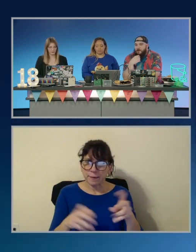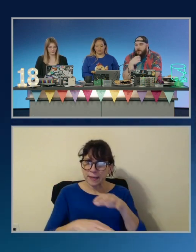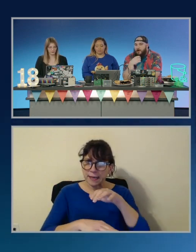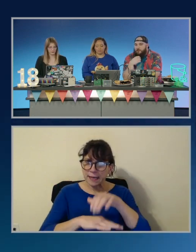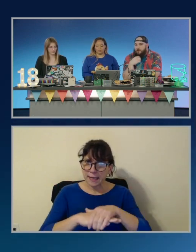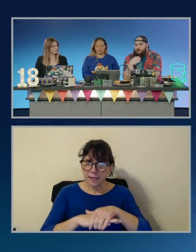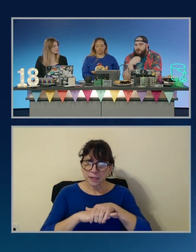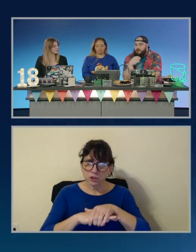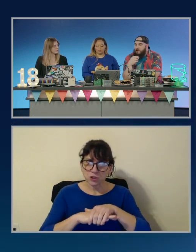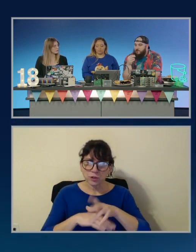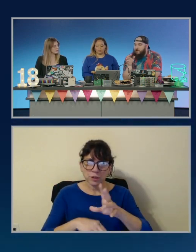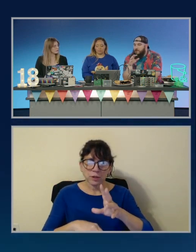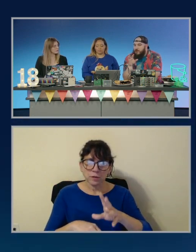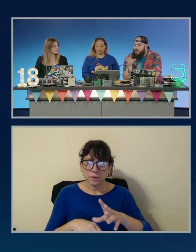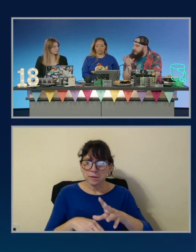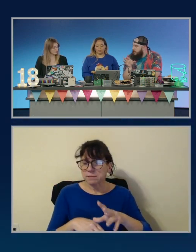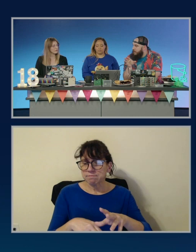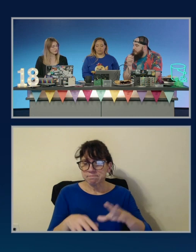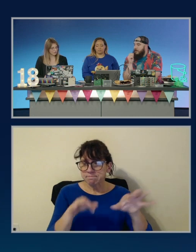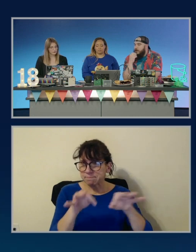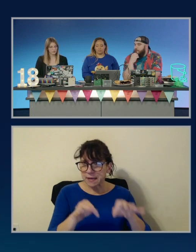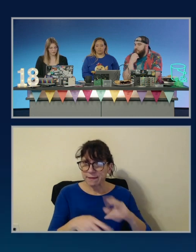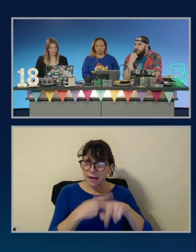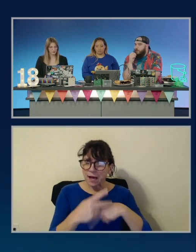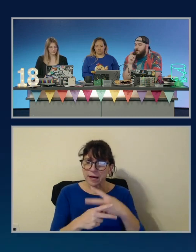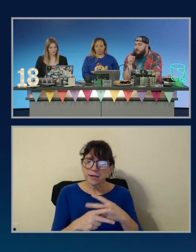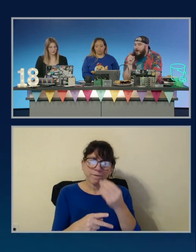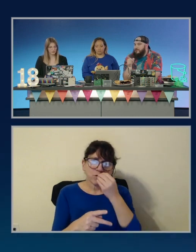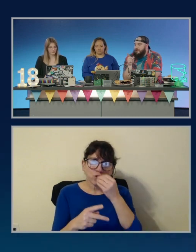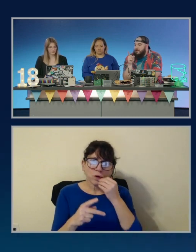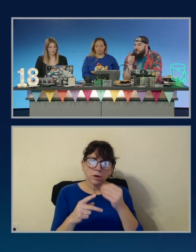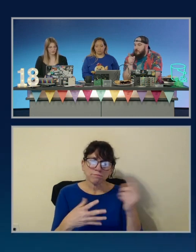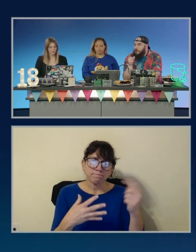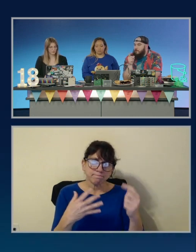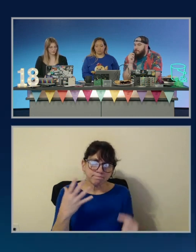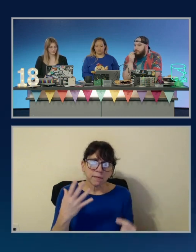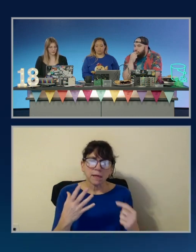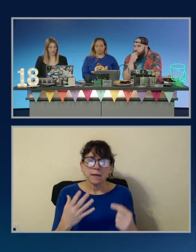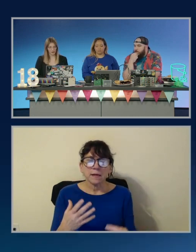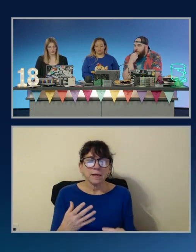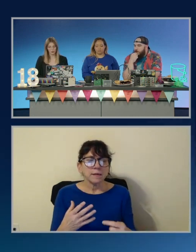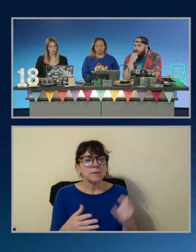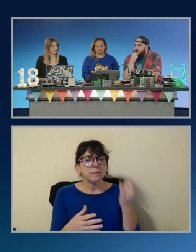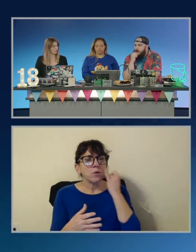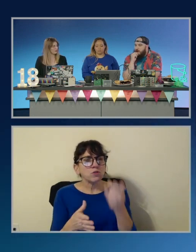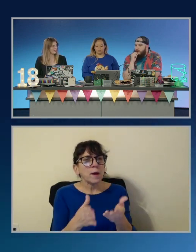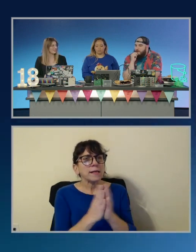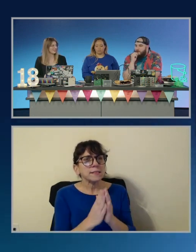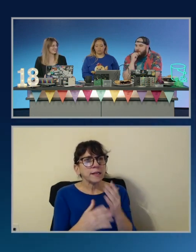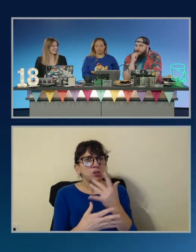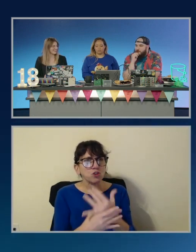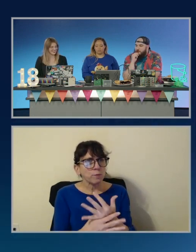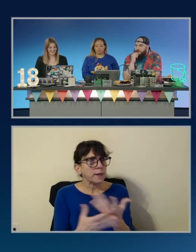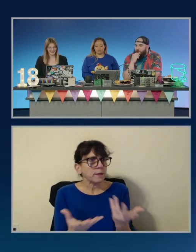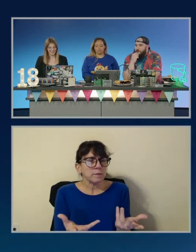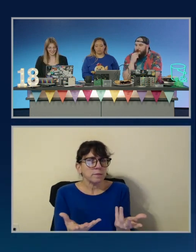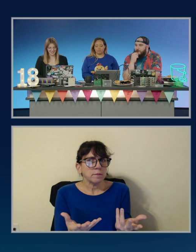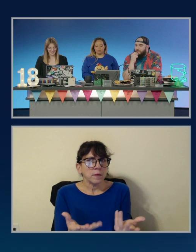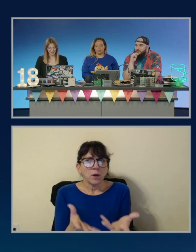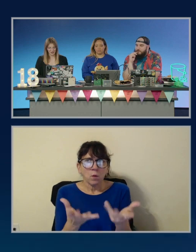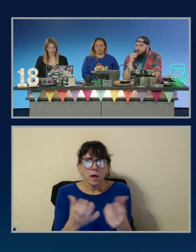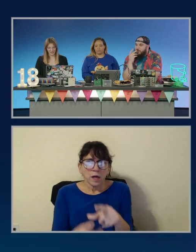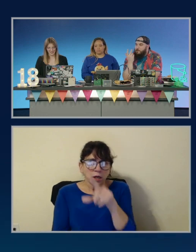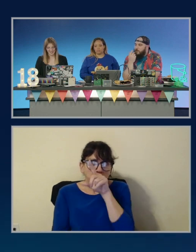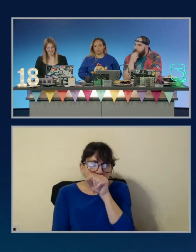told it a kind of food of savory ingredients, yada yada yada. What if you ask it in German? You want a chicken or